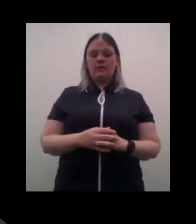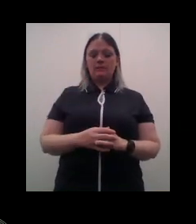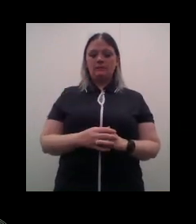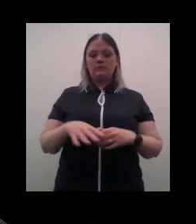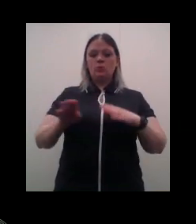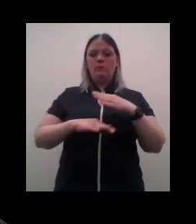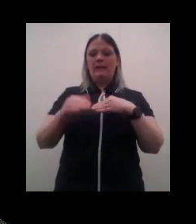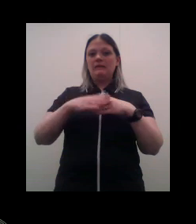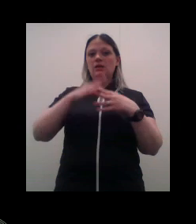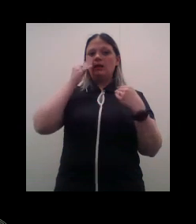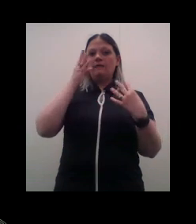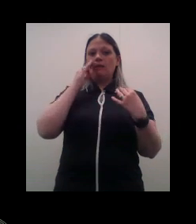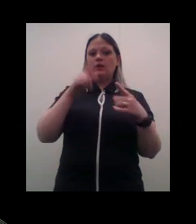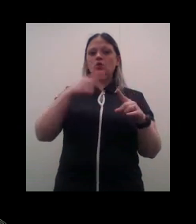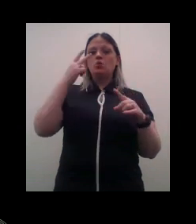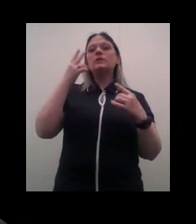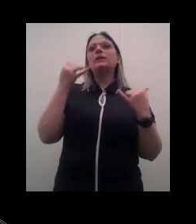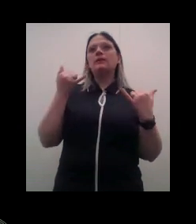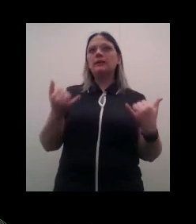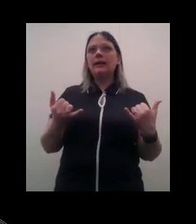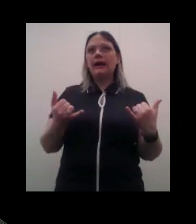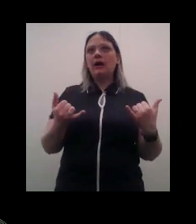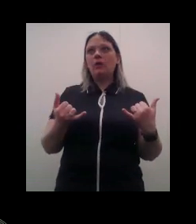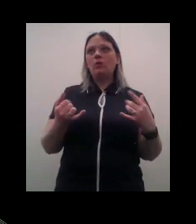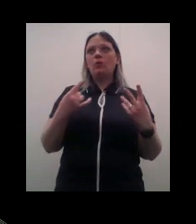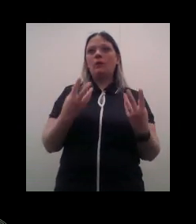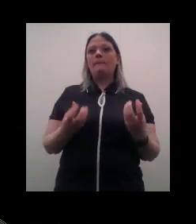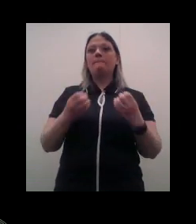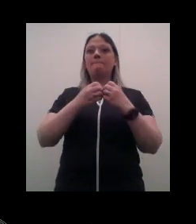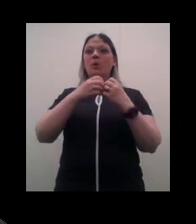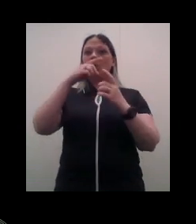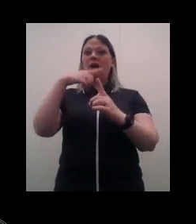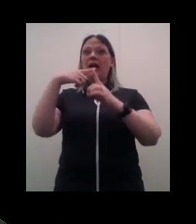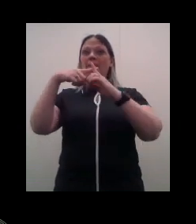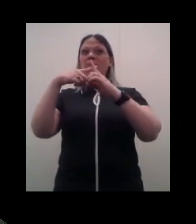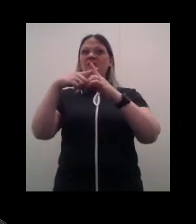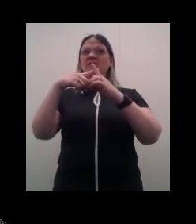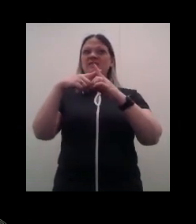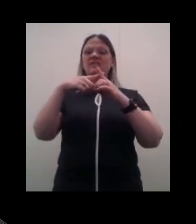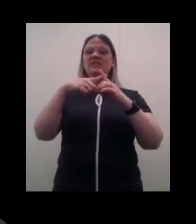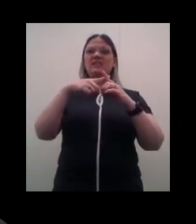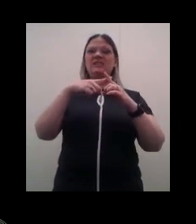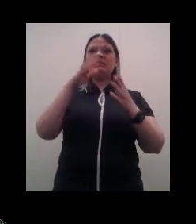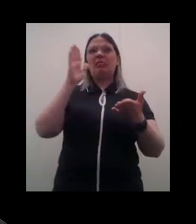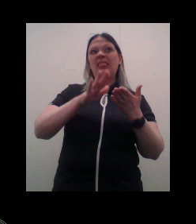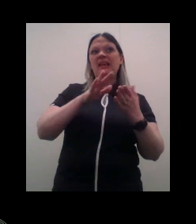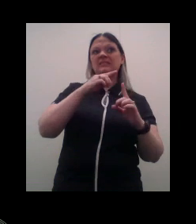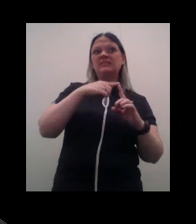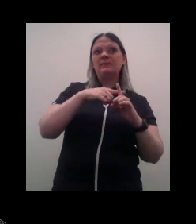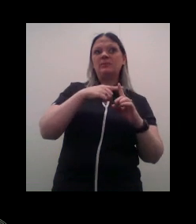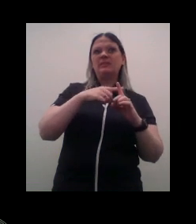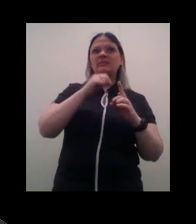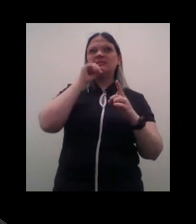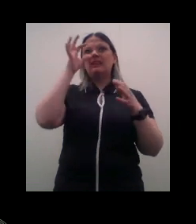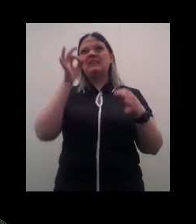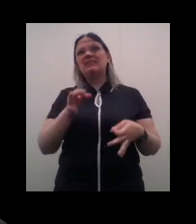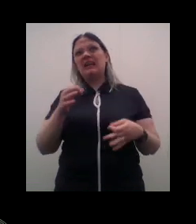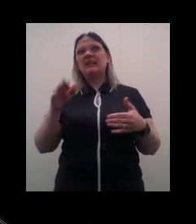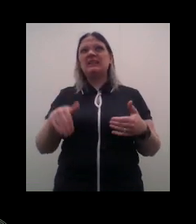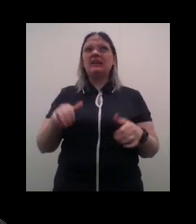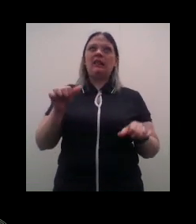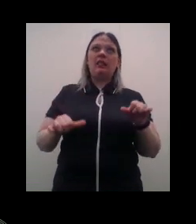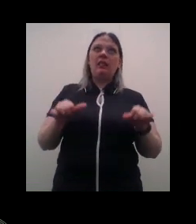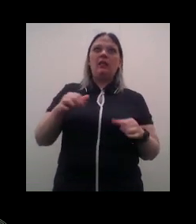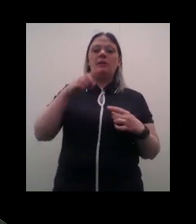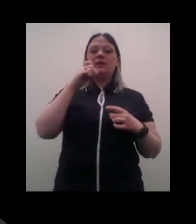the data that you're seeing now, are you more optimistic, less optimistic, haven't decided yet that the peak